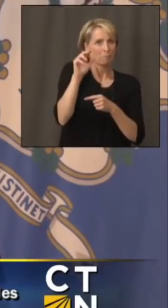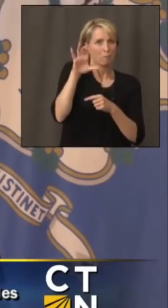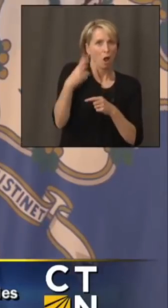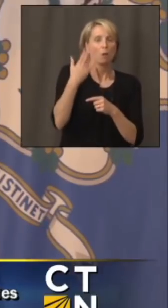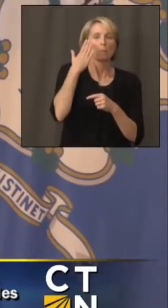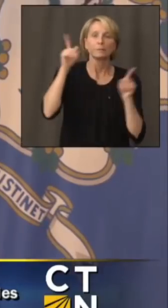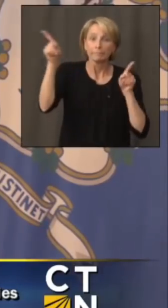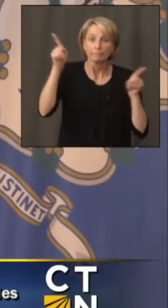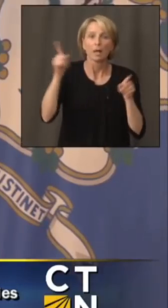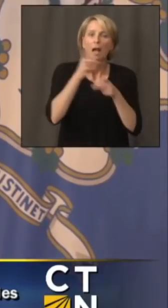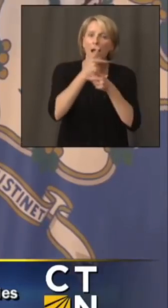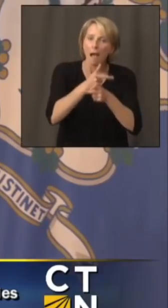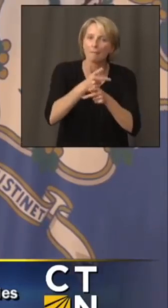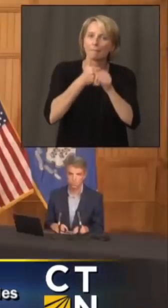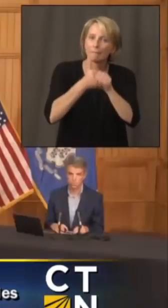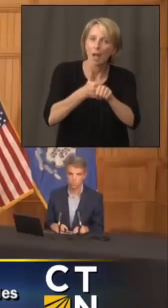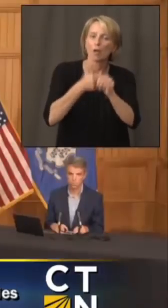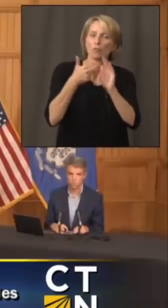precautions. Max?